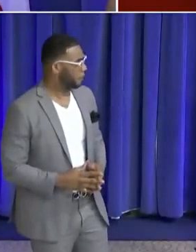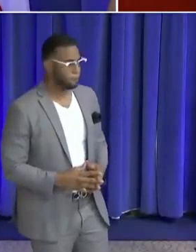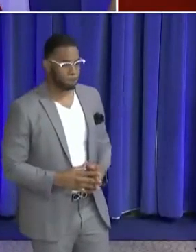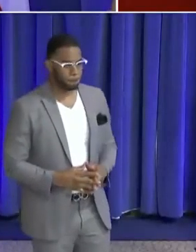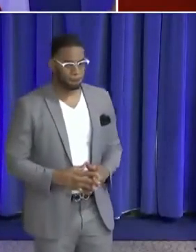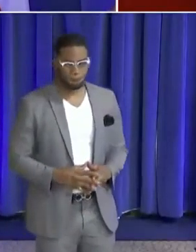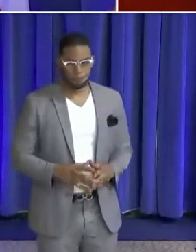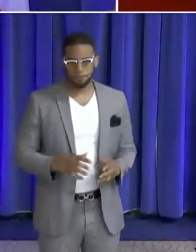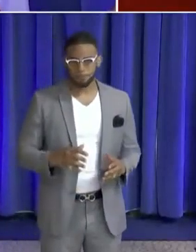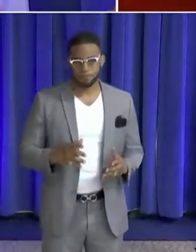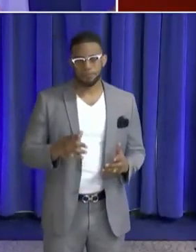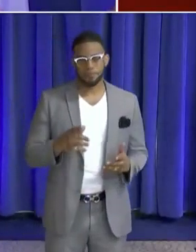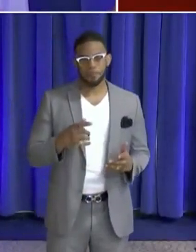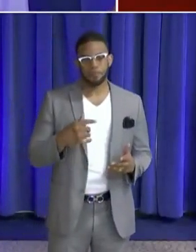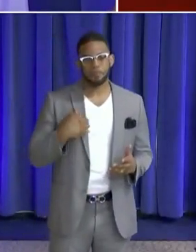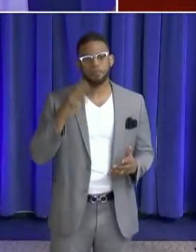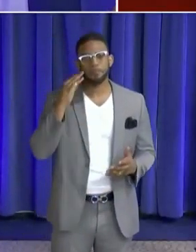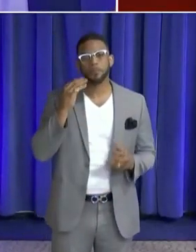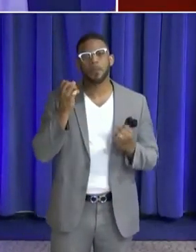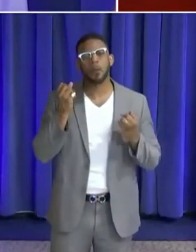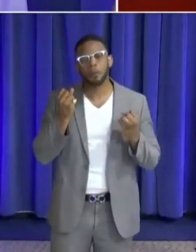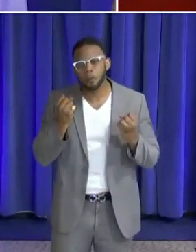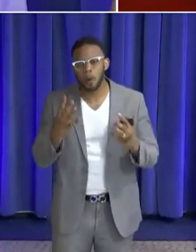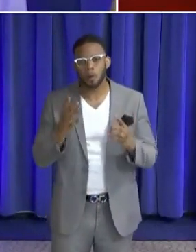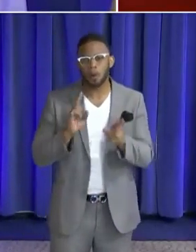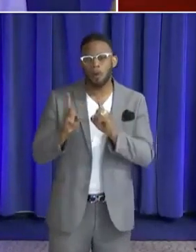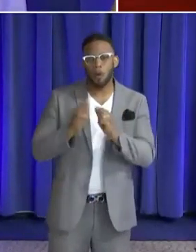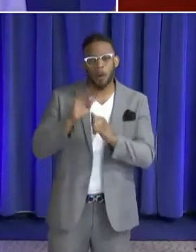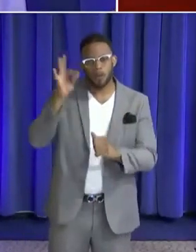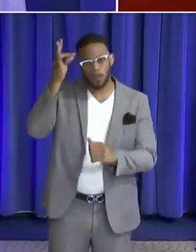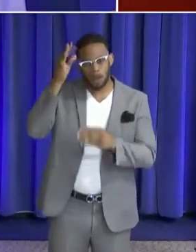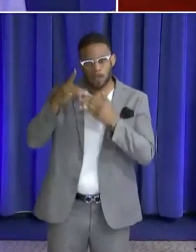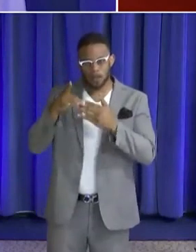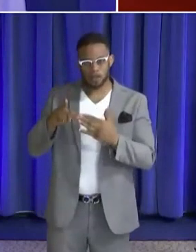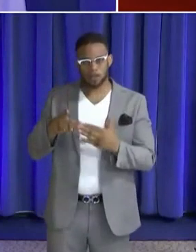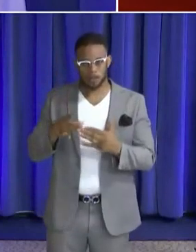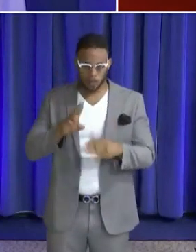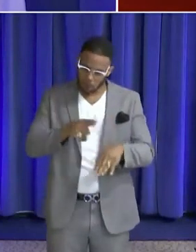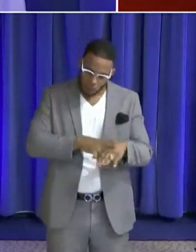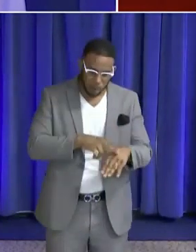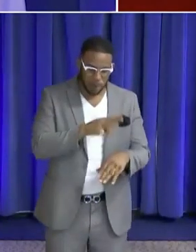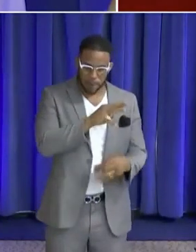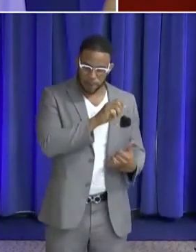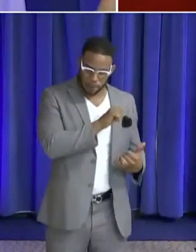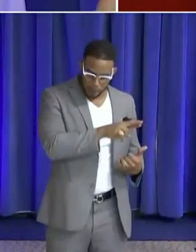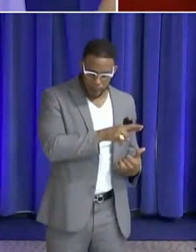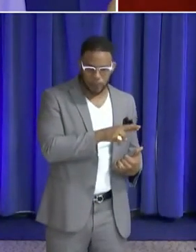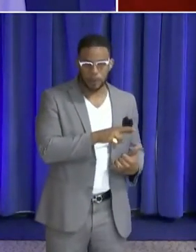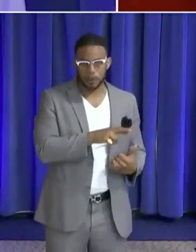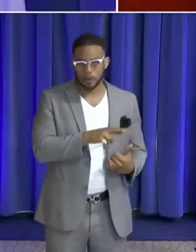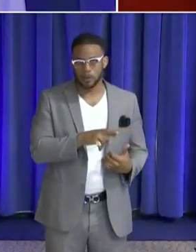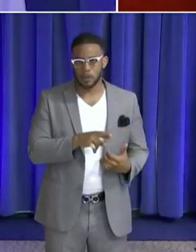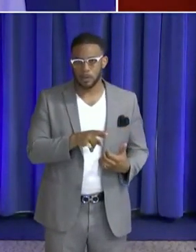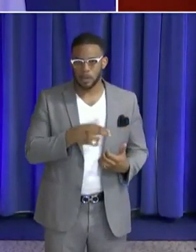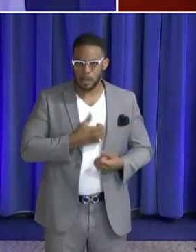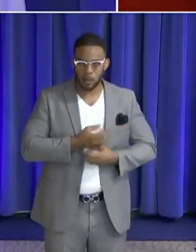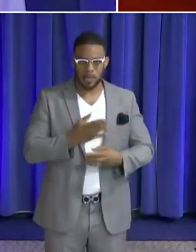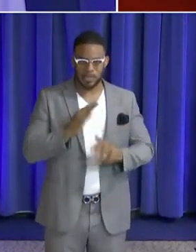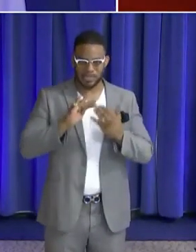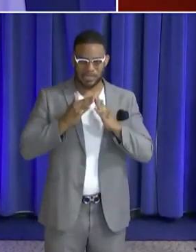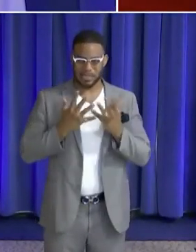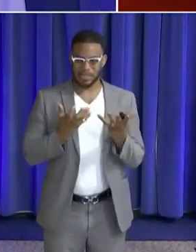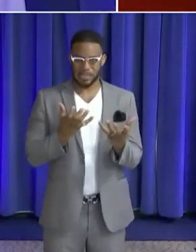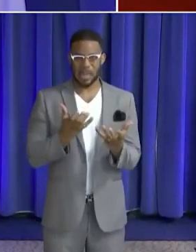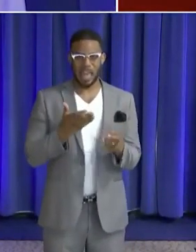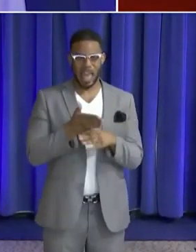I've had multiple conversations with federal leadership, and I've expressed, and of course the mayor, and expressed the city's desire. After